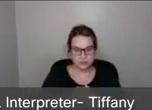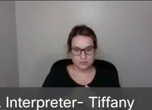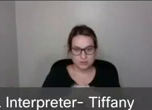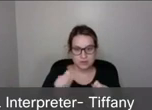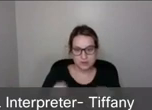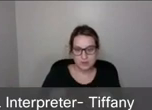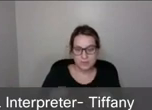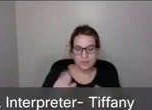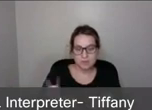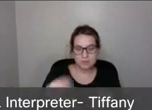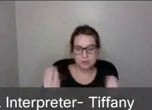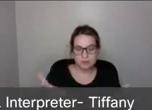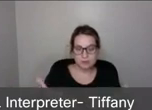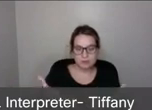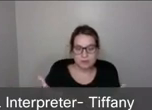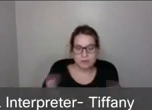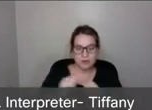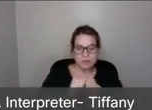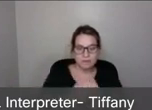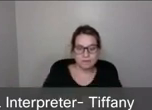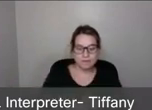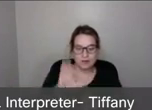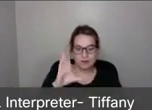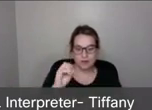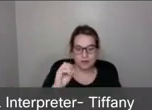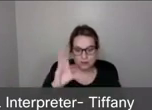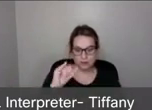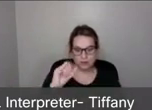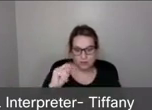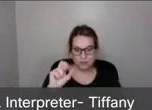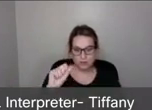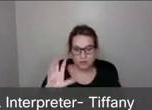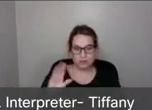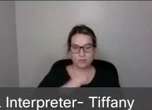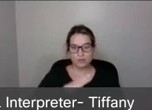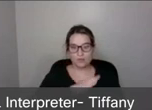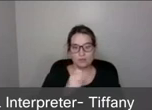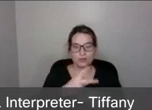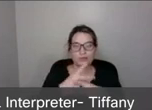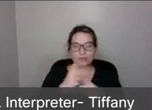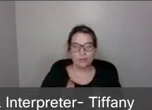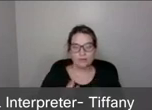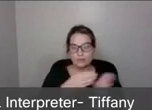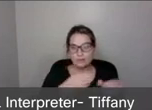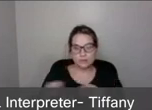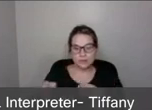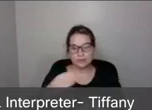be provided by following the Coconino County Board of Supervisors plan. Thank you.